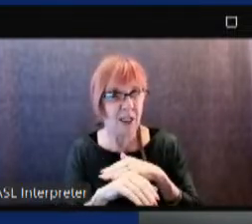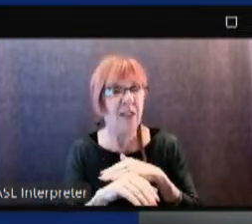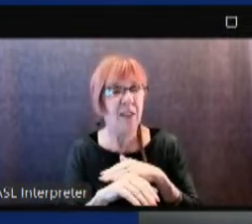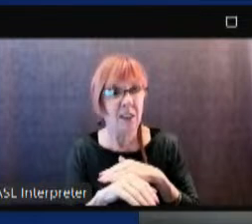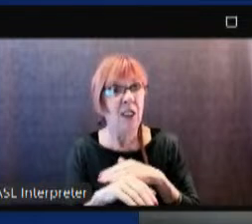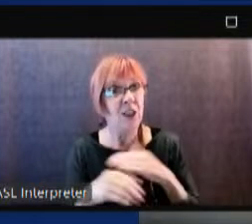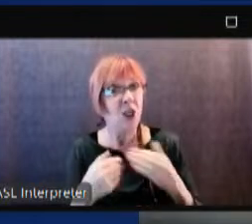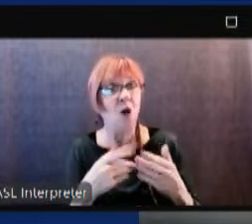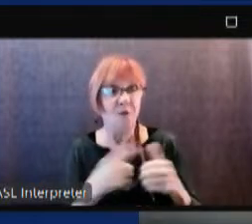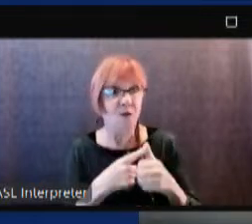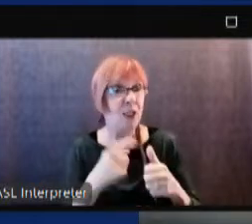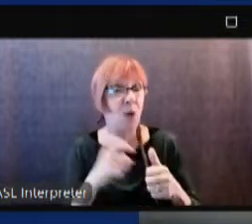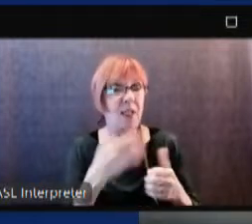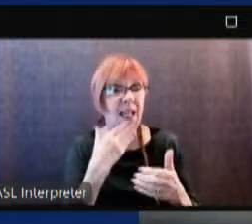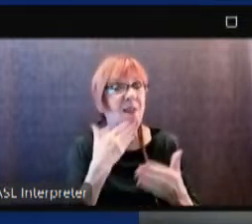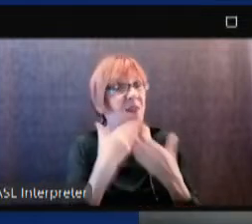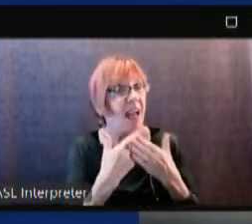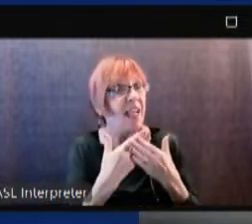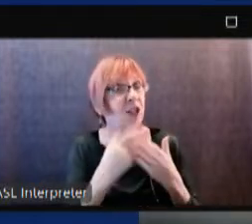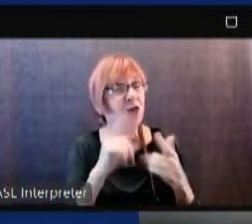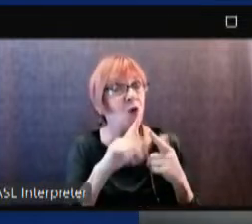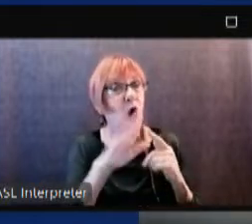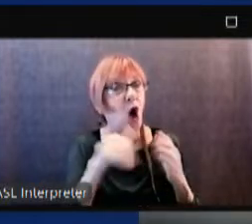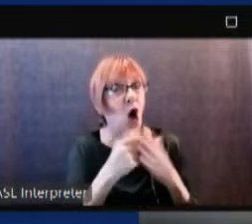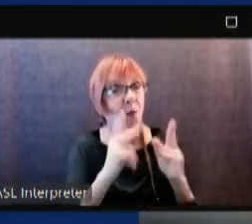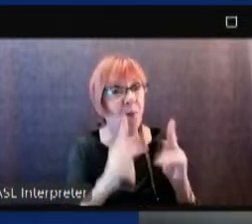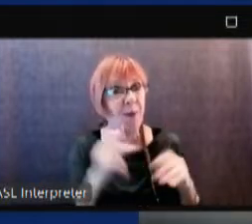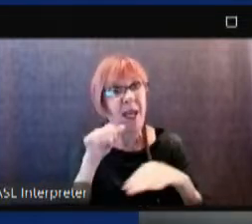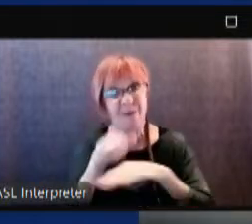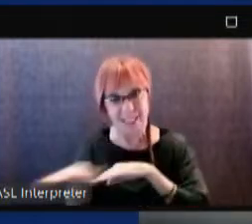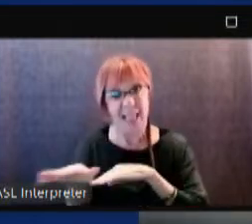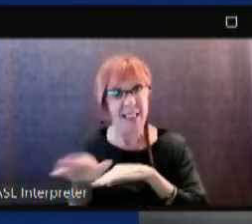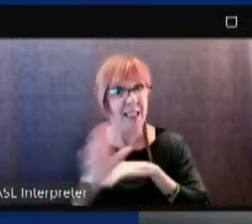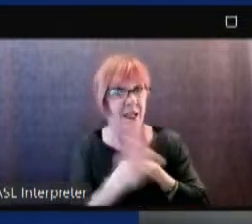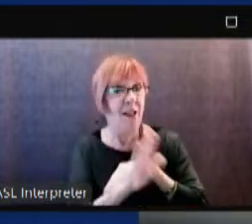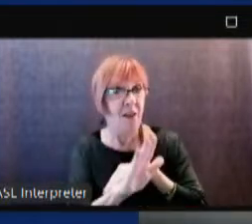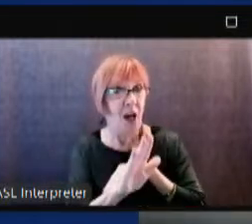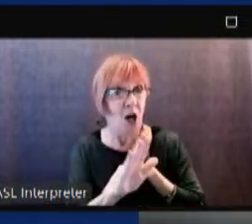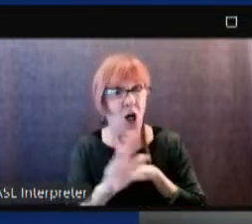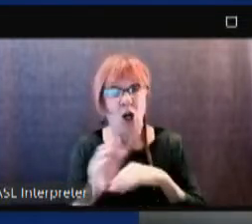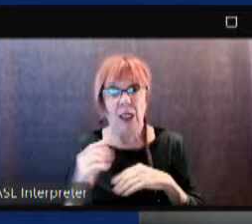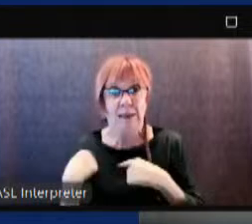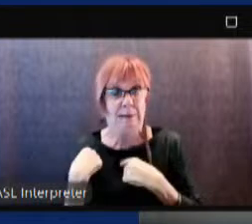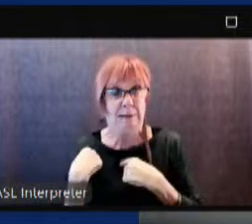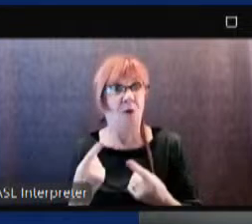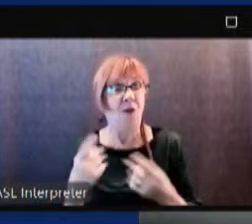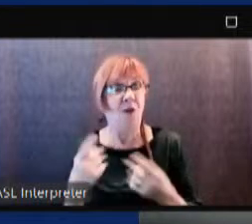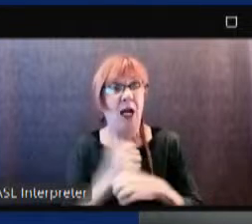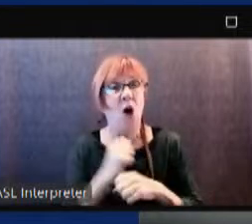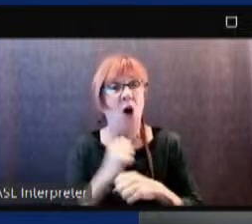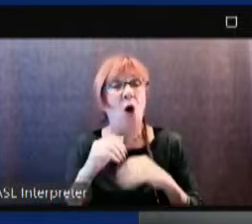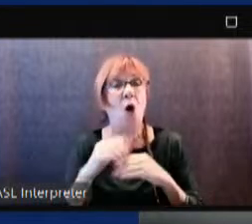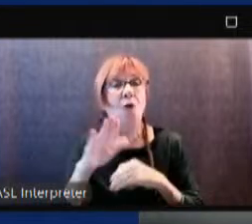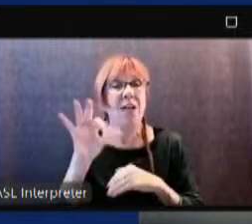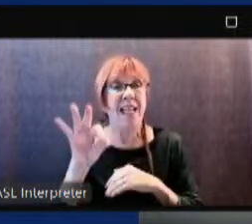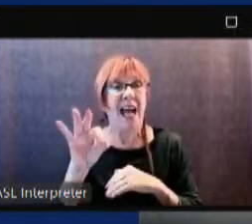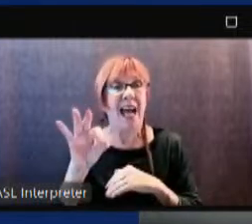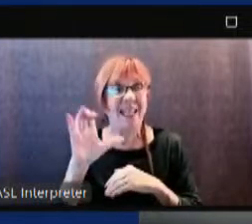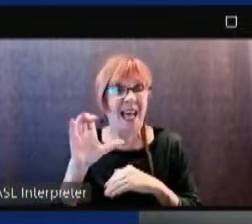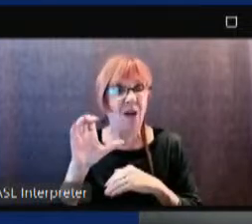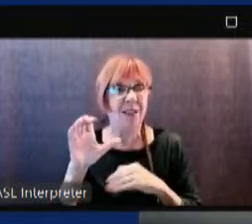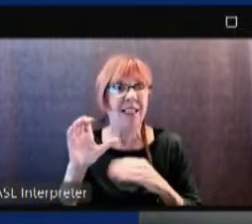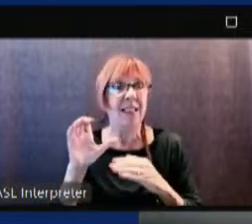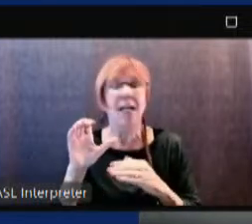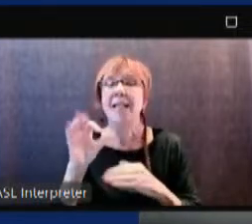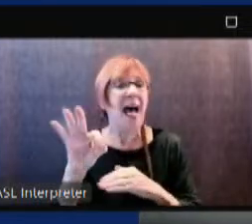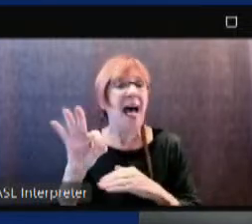who submitted their ROEs. As of today, we've received over 9,900 ROEs, and our goal is to